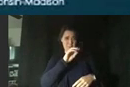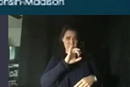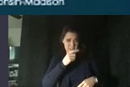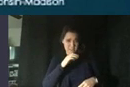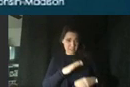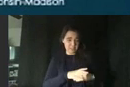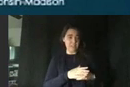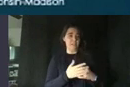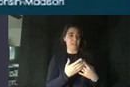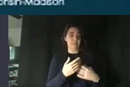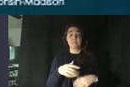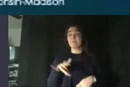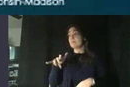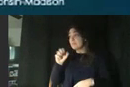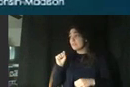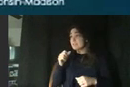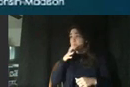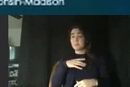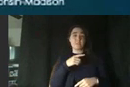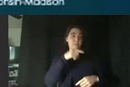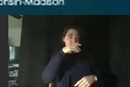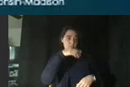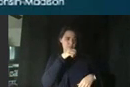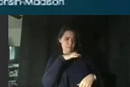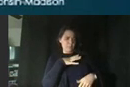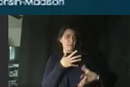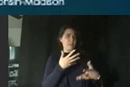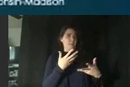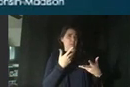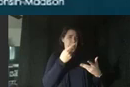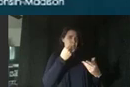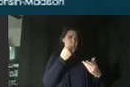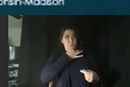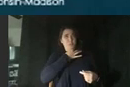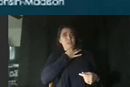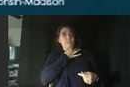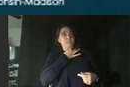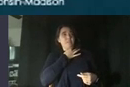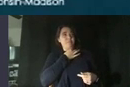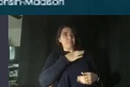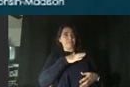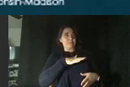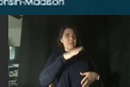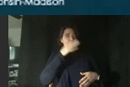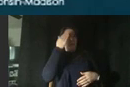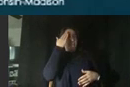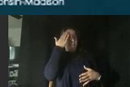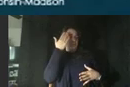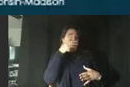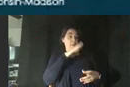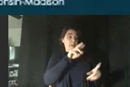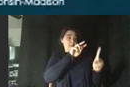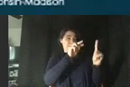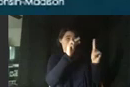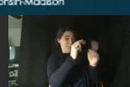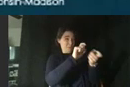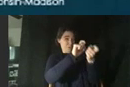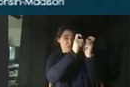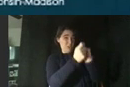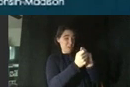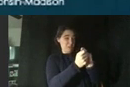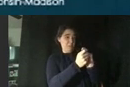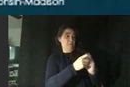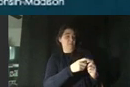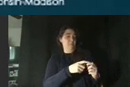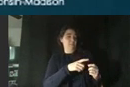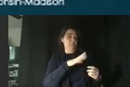know, did they say that they changed their perspective because of meeting people of color or because their